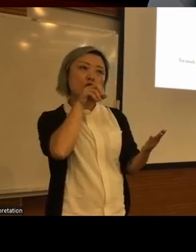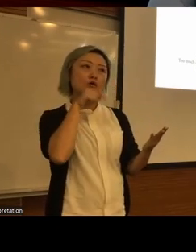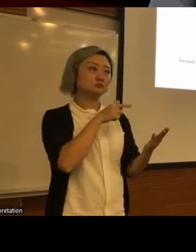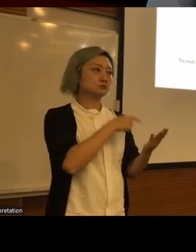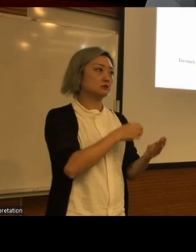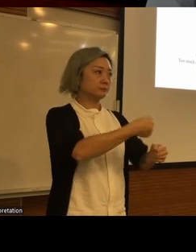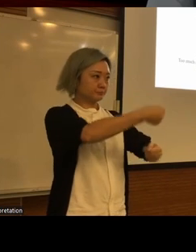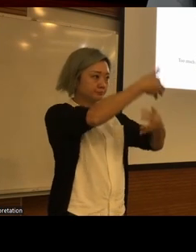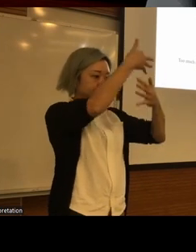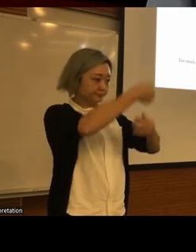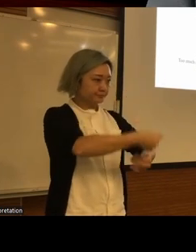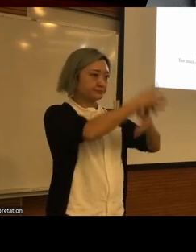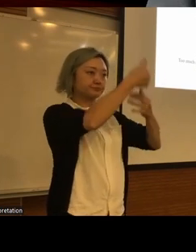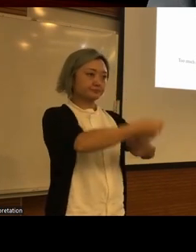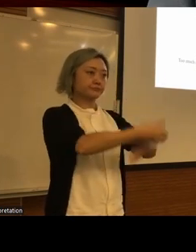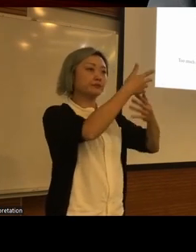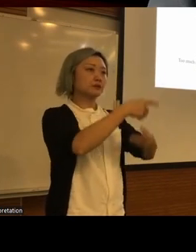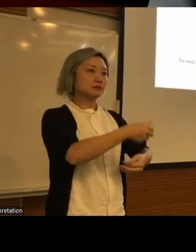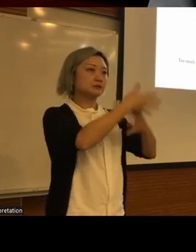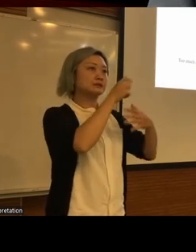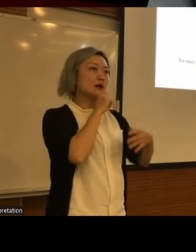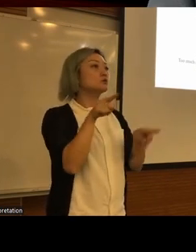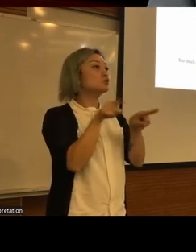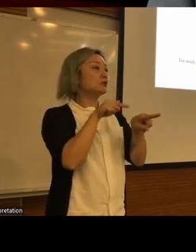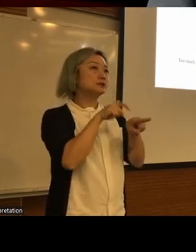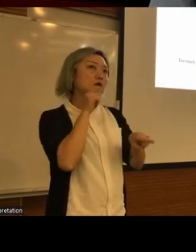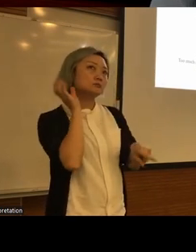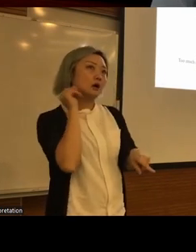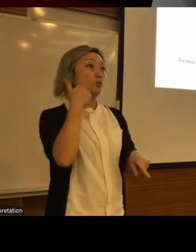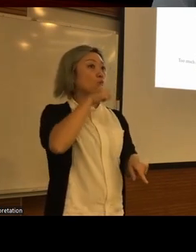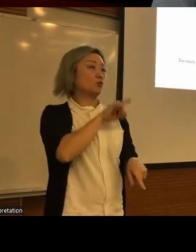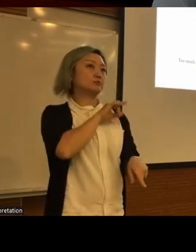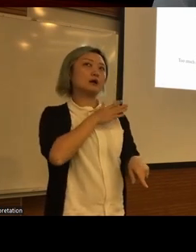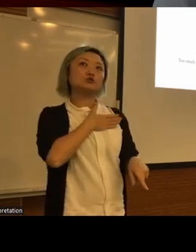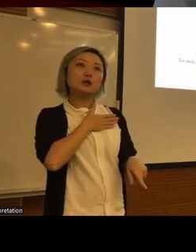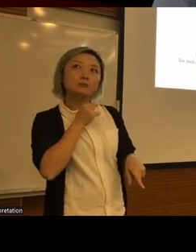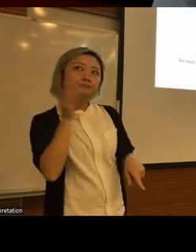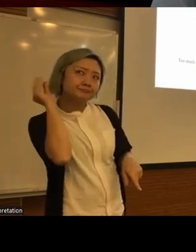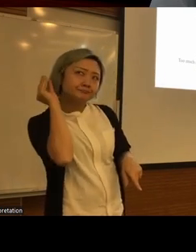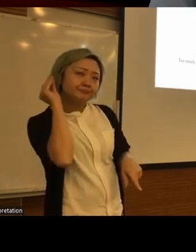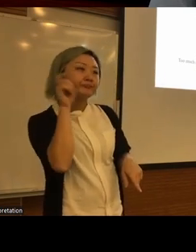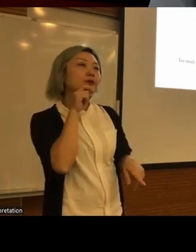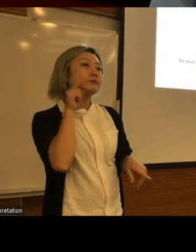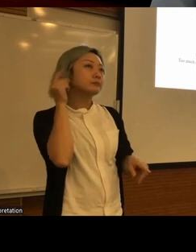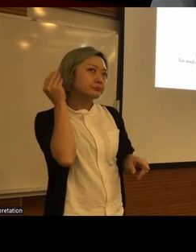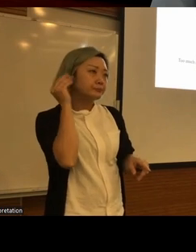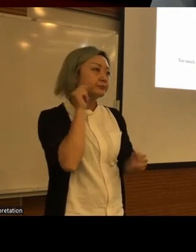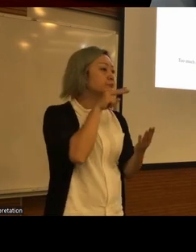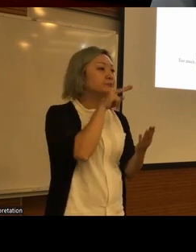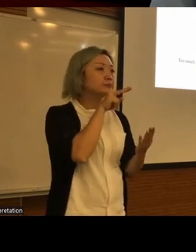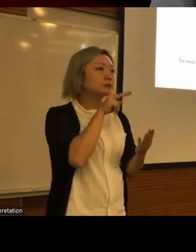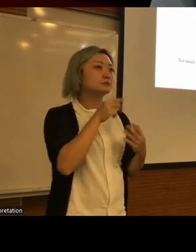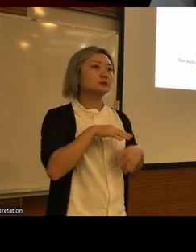also you have to read and listen. And very often the speaker will not say